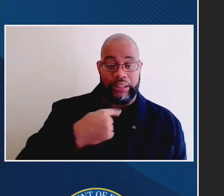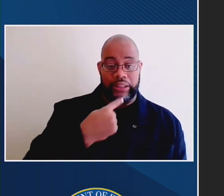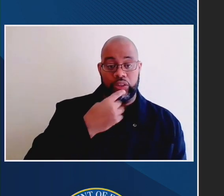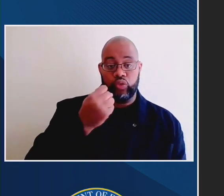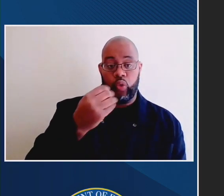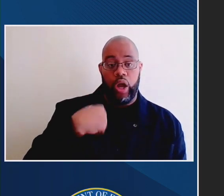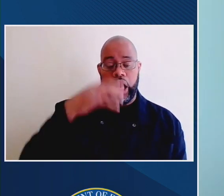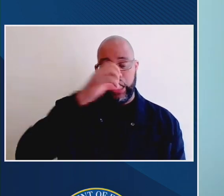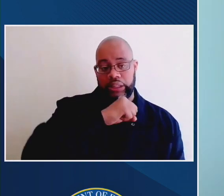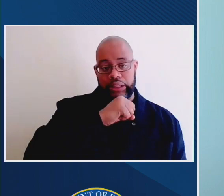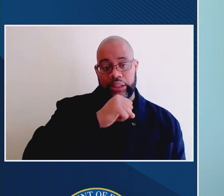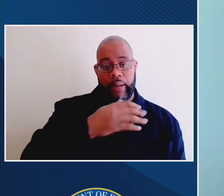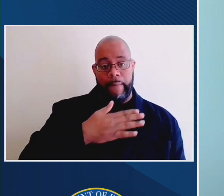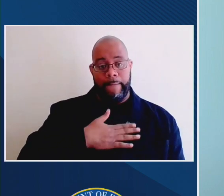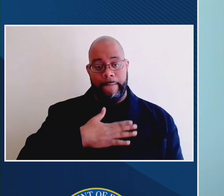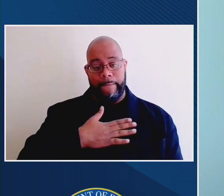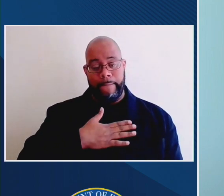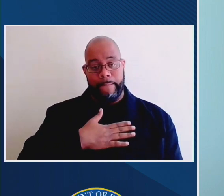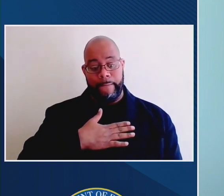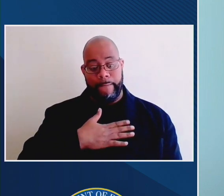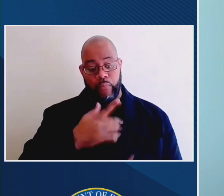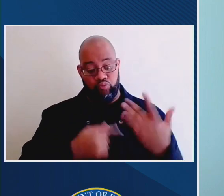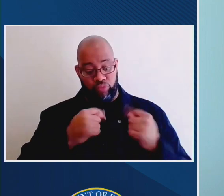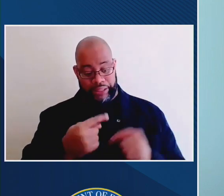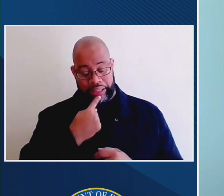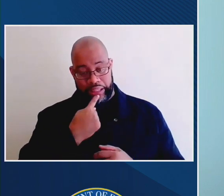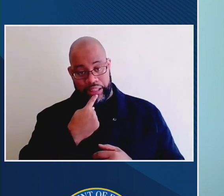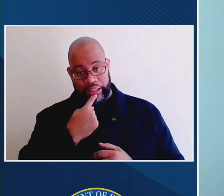in what I was trying to say is